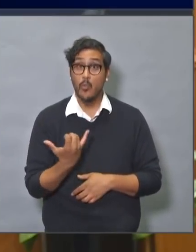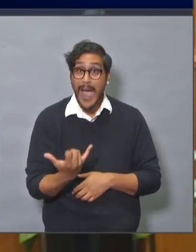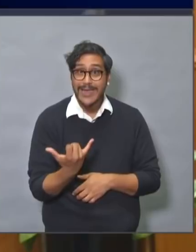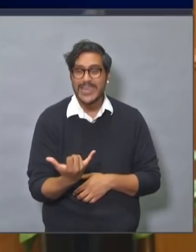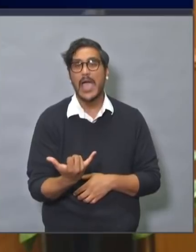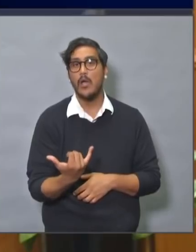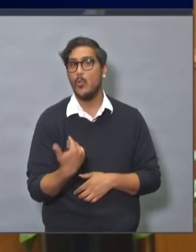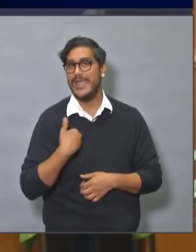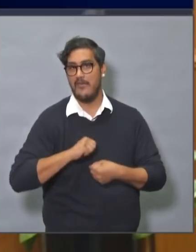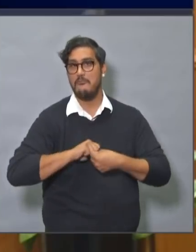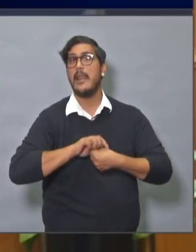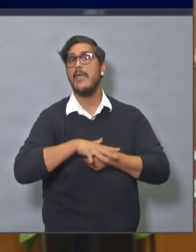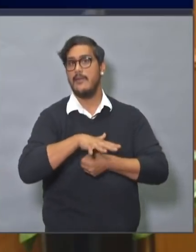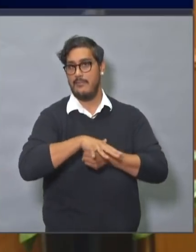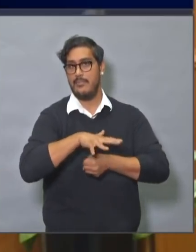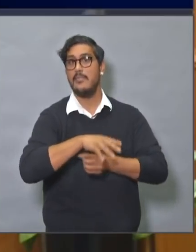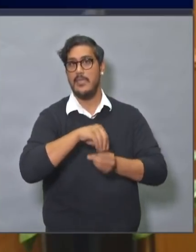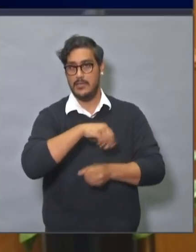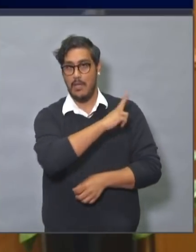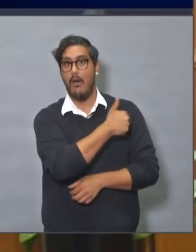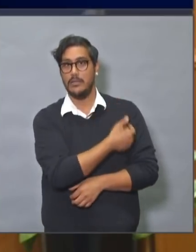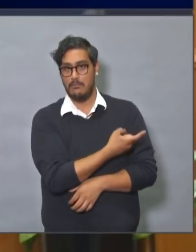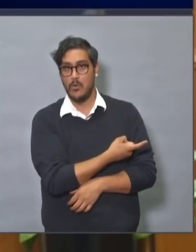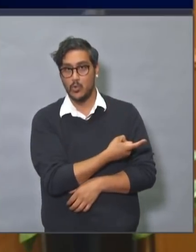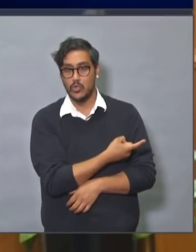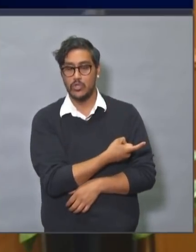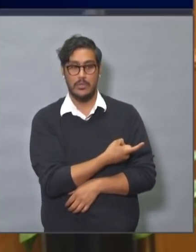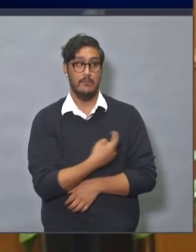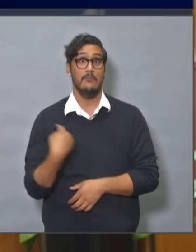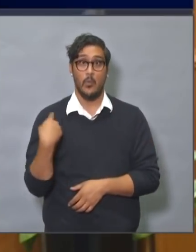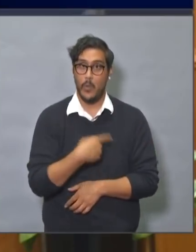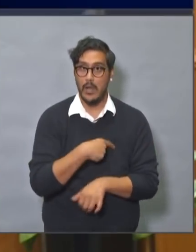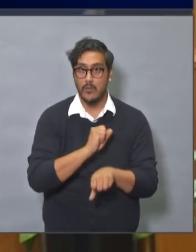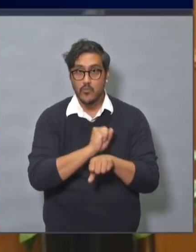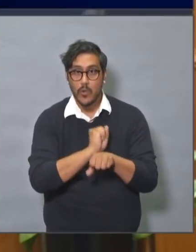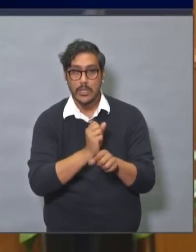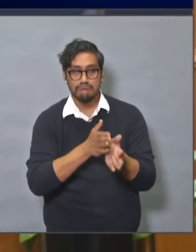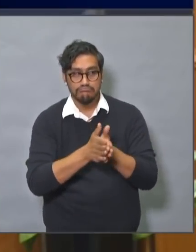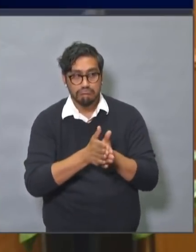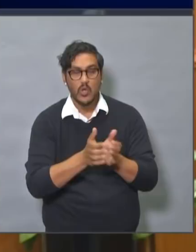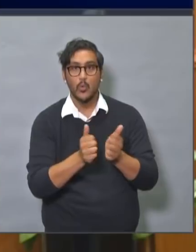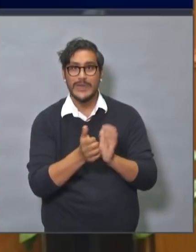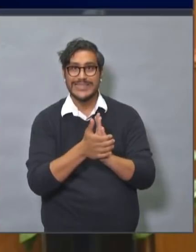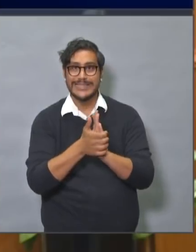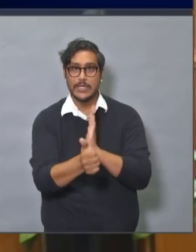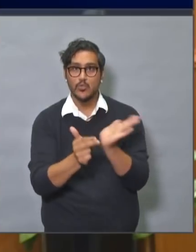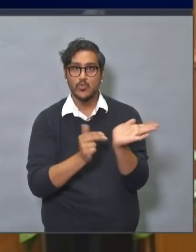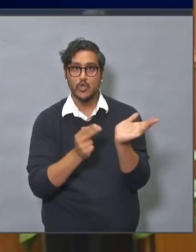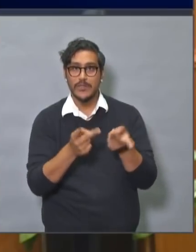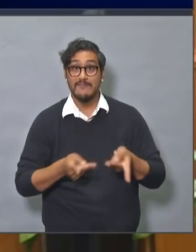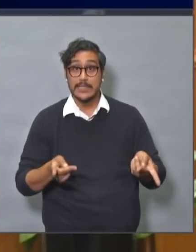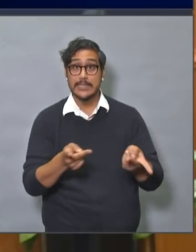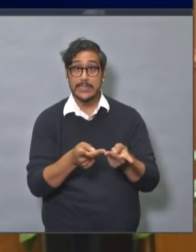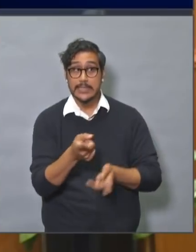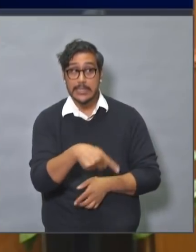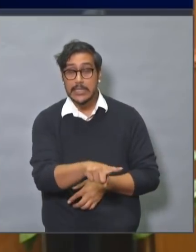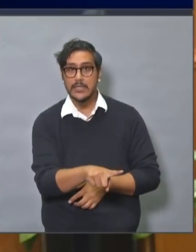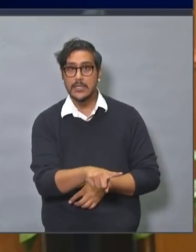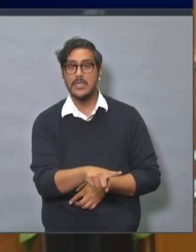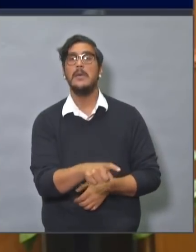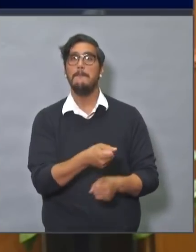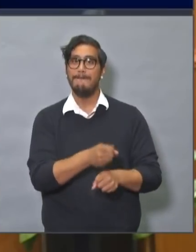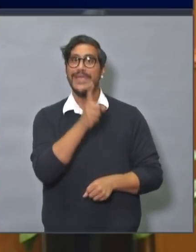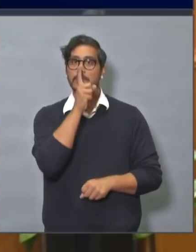supply in our hospitals. We are working really diligently with all of the skilled nursing facilities to make sure that